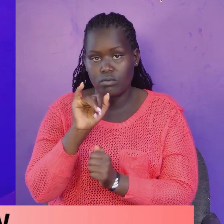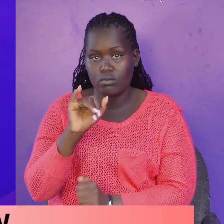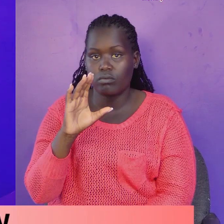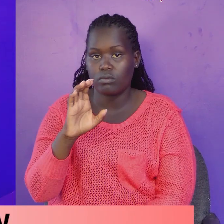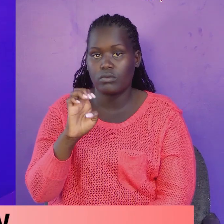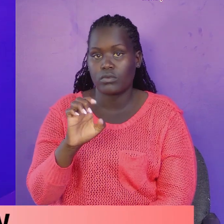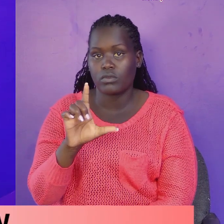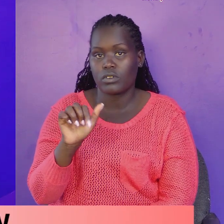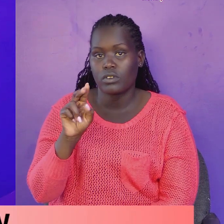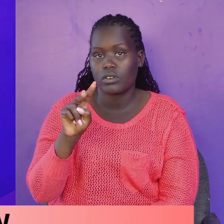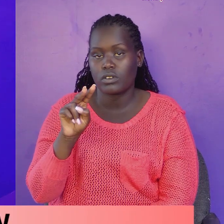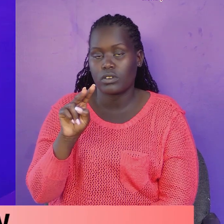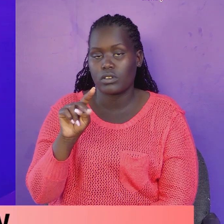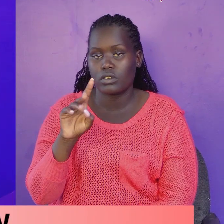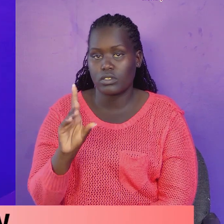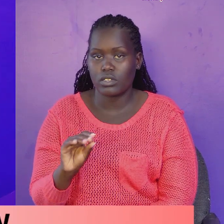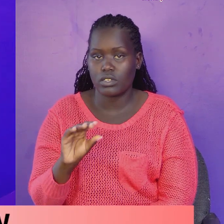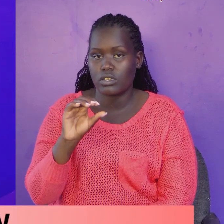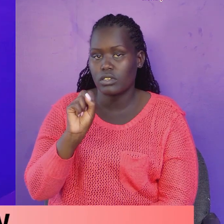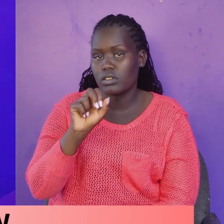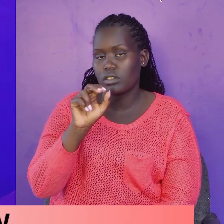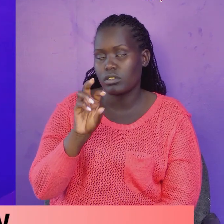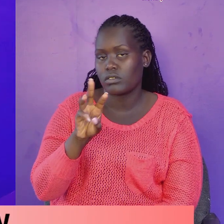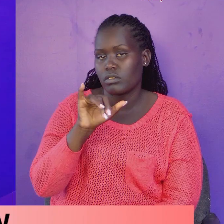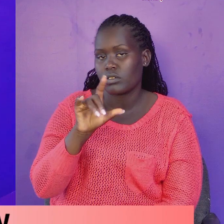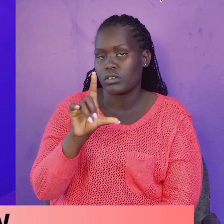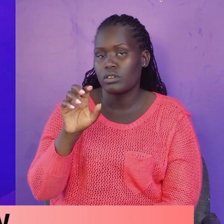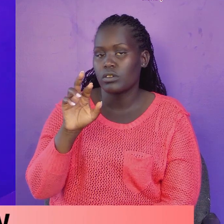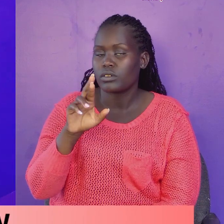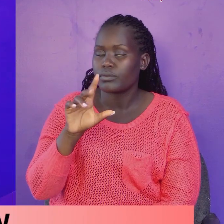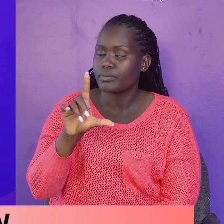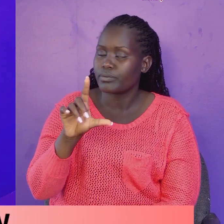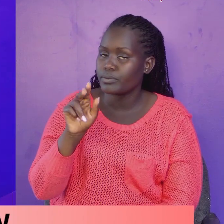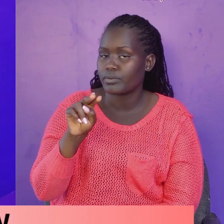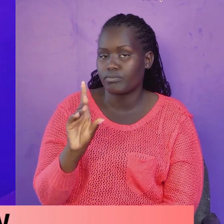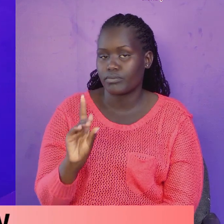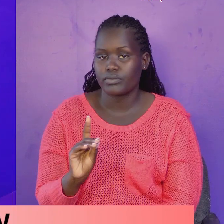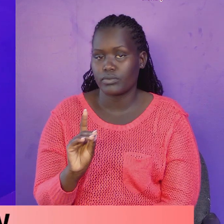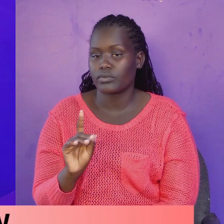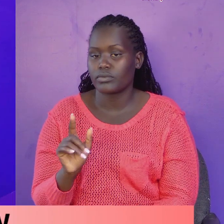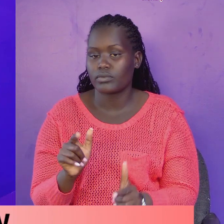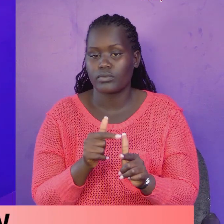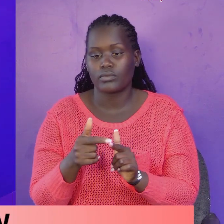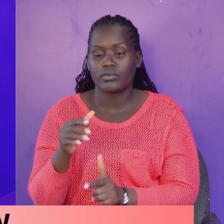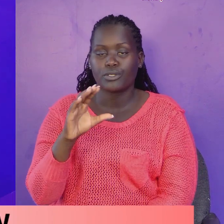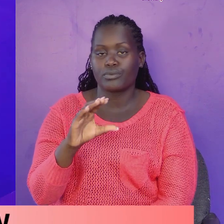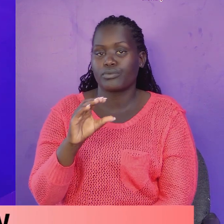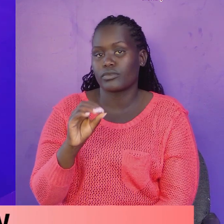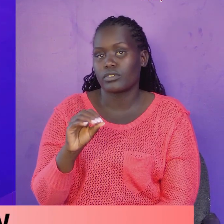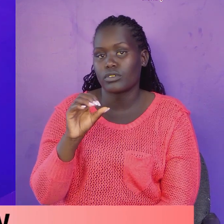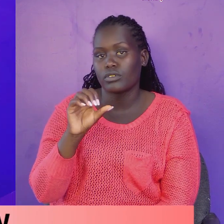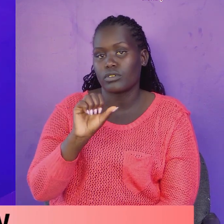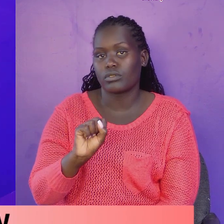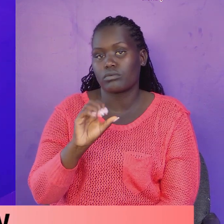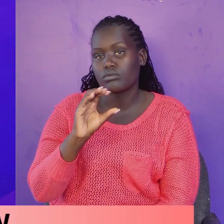then Switzerland is going to face Slovakia. Sweden, which was beaten by Switzerland last time, is going to face Kosovo. And then, of course,